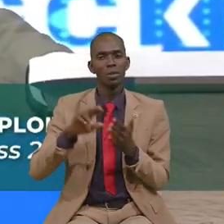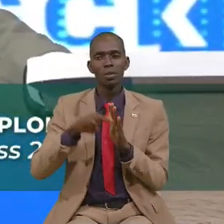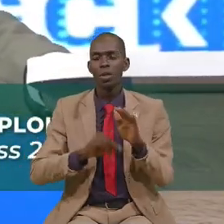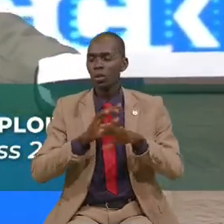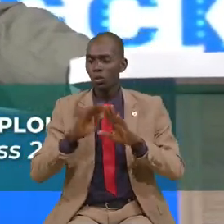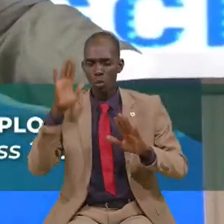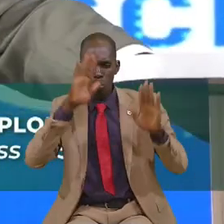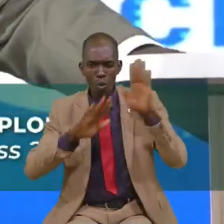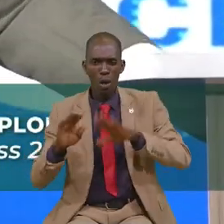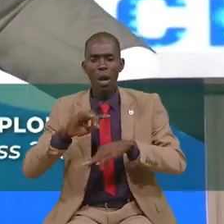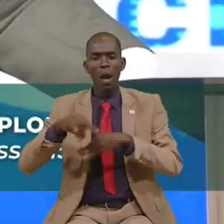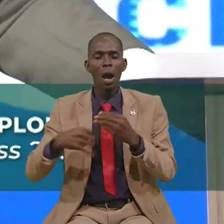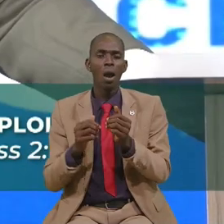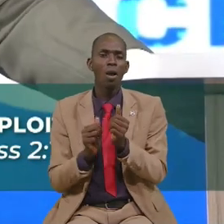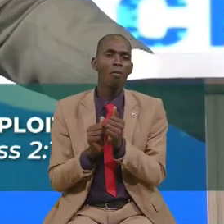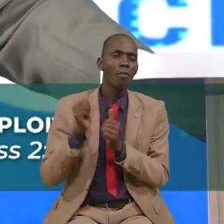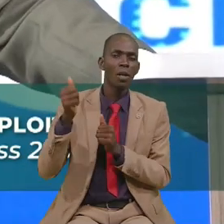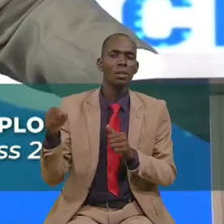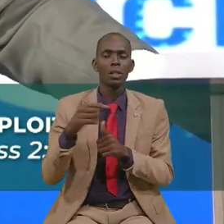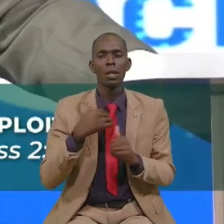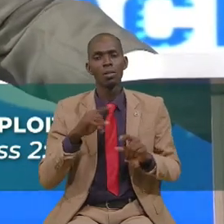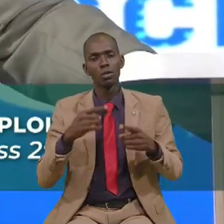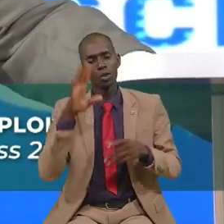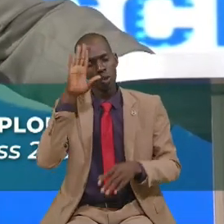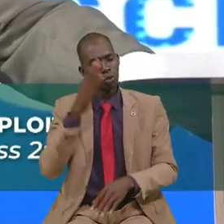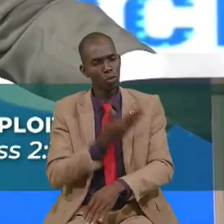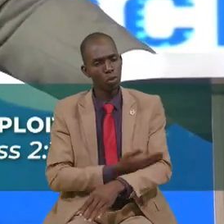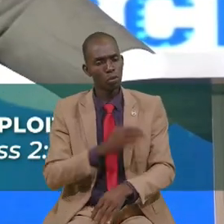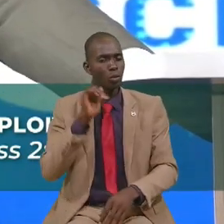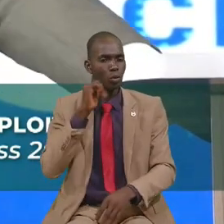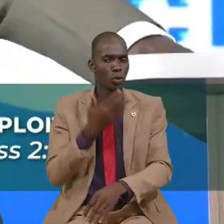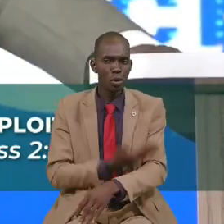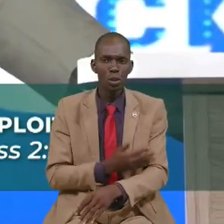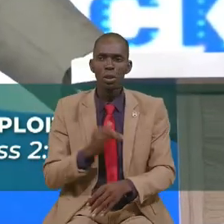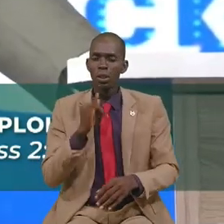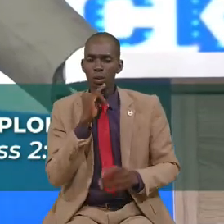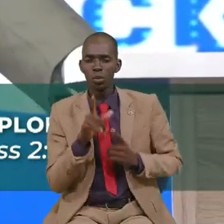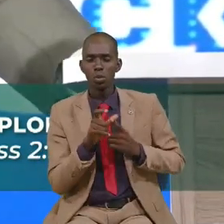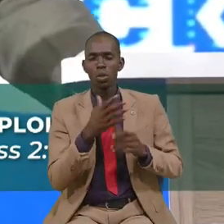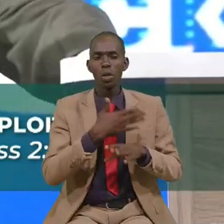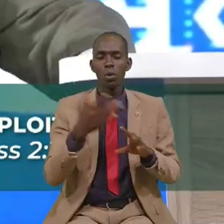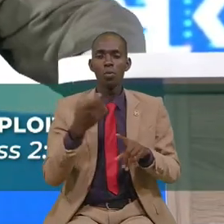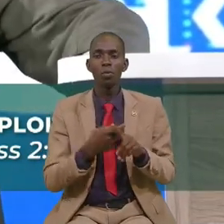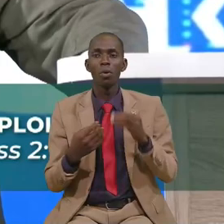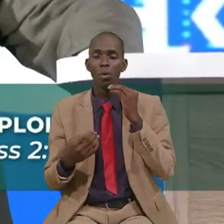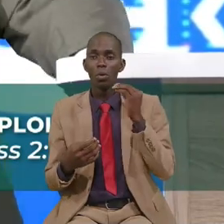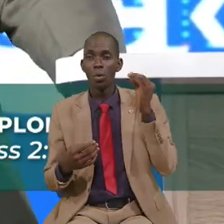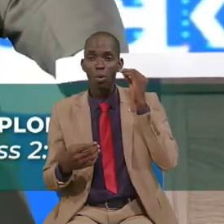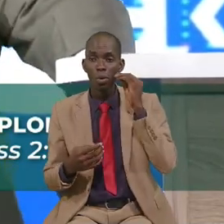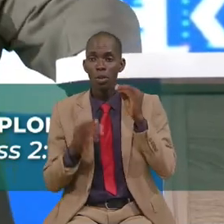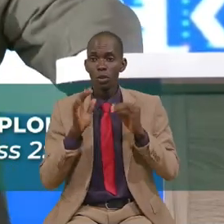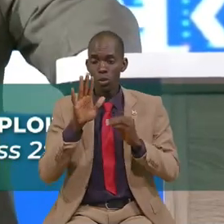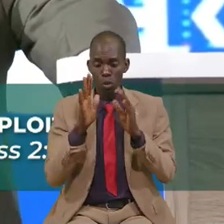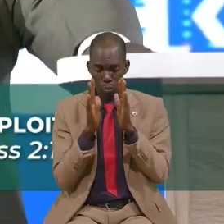about how far they have gone. Your boy, your girl, your daughter is running away from home. The prayer